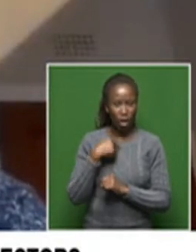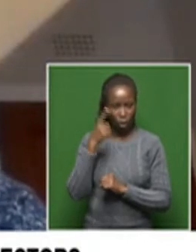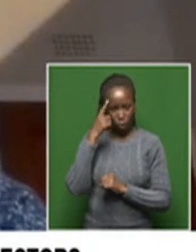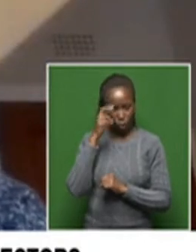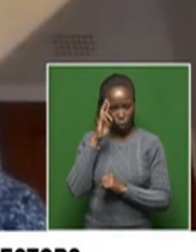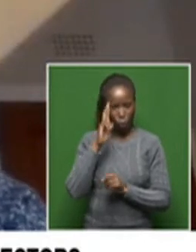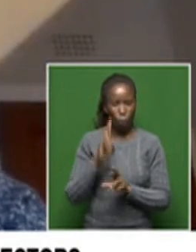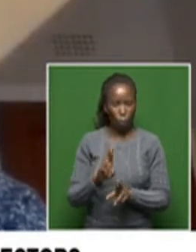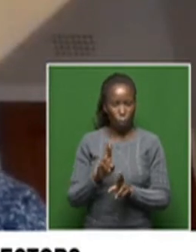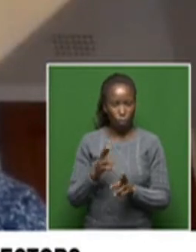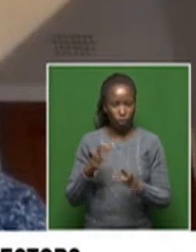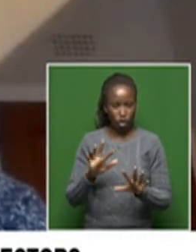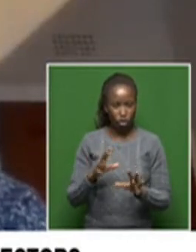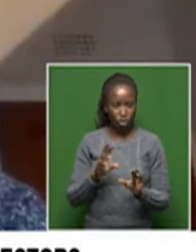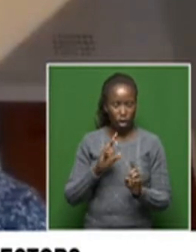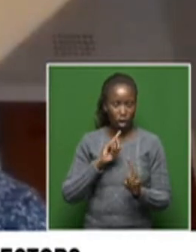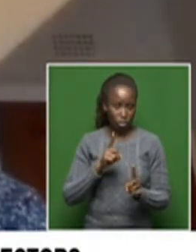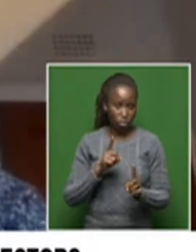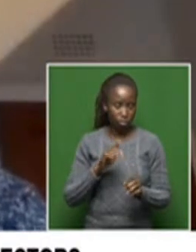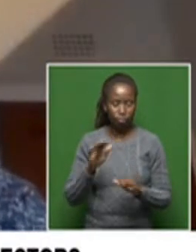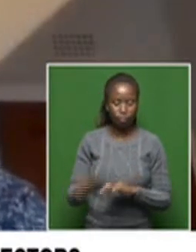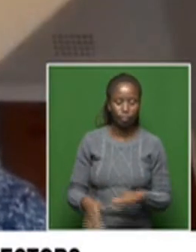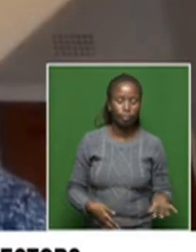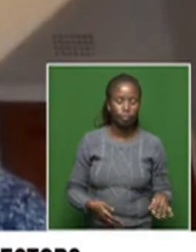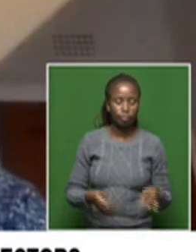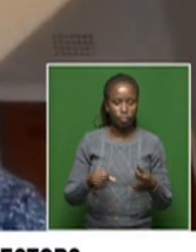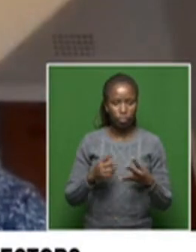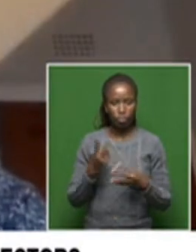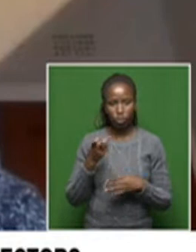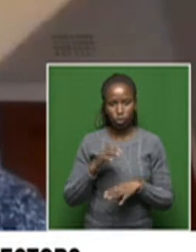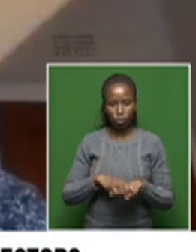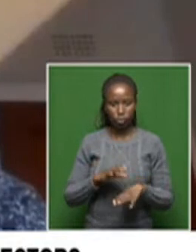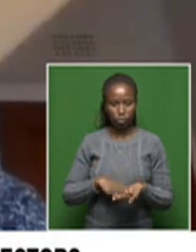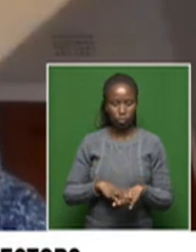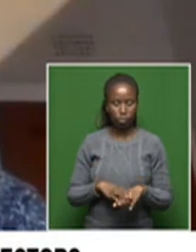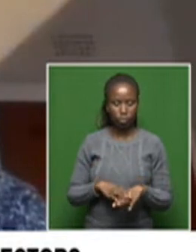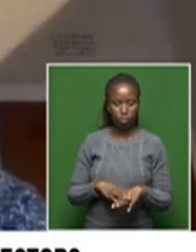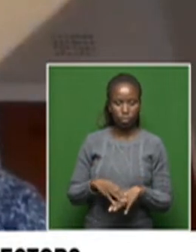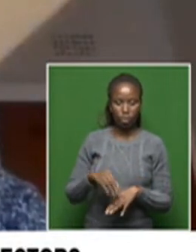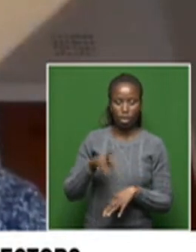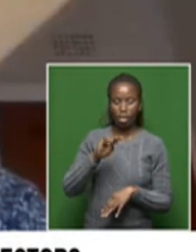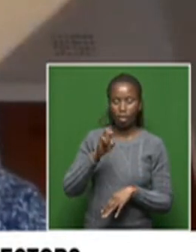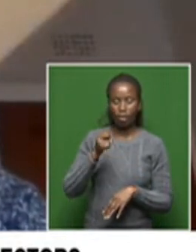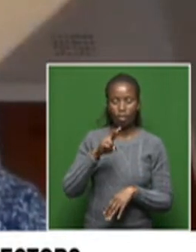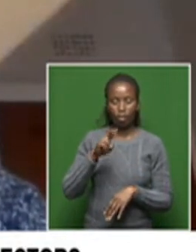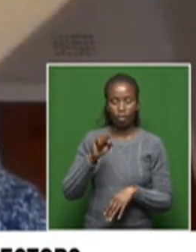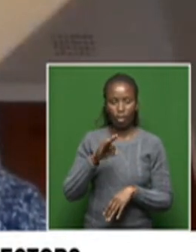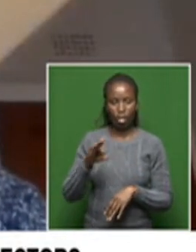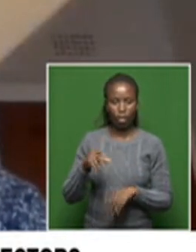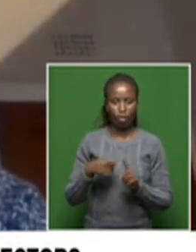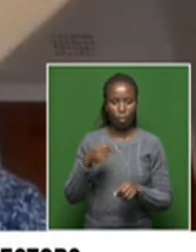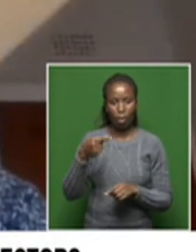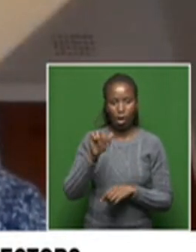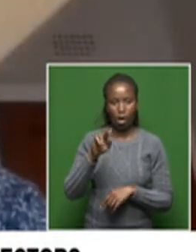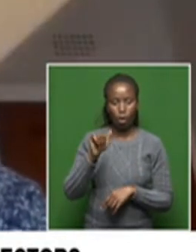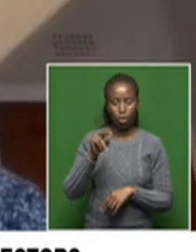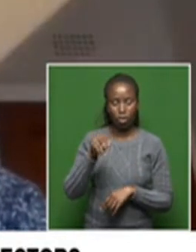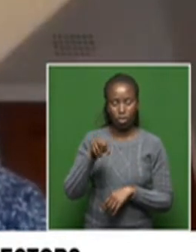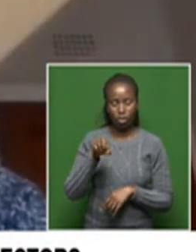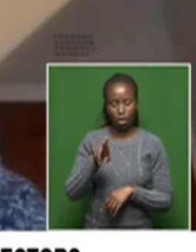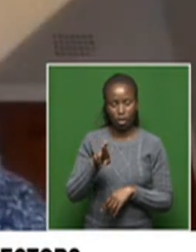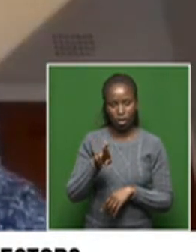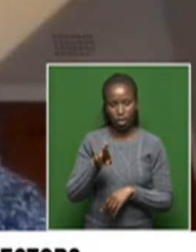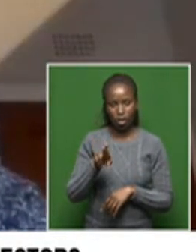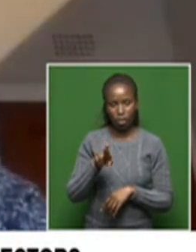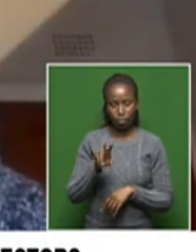has. And then let's take maybe two more. Nathan Geffen from GroundUp. Is adding to, okay,